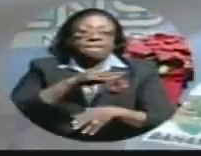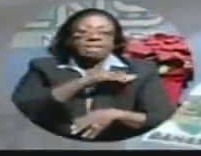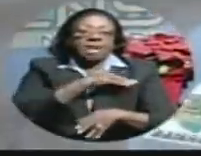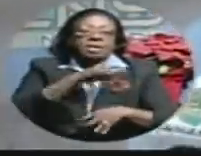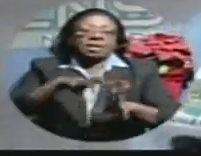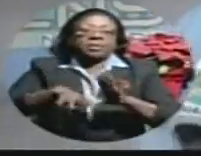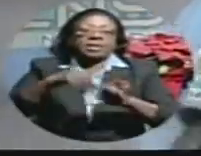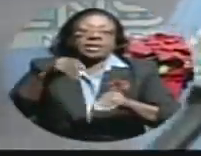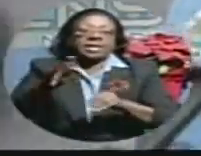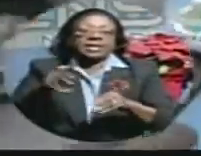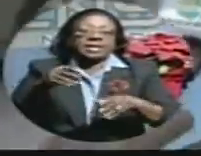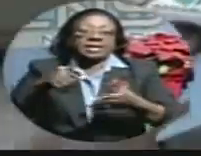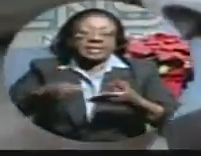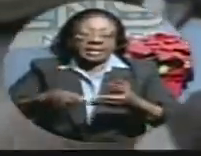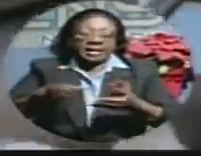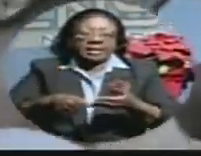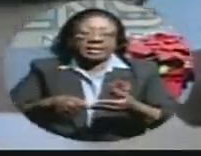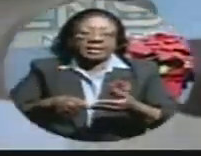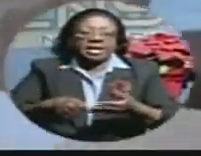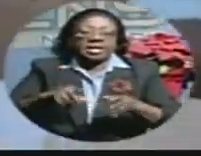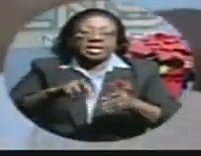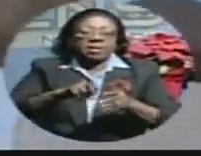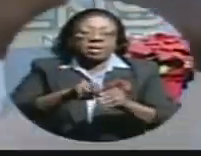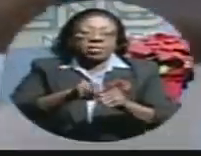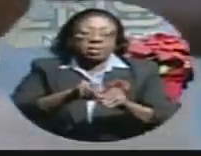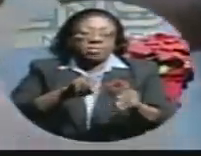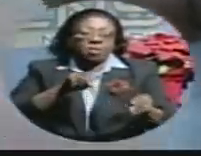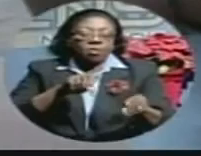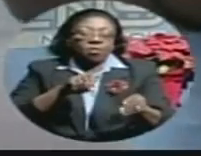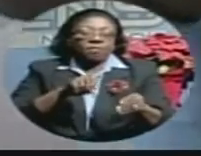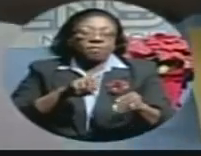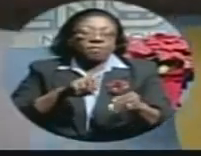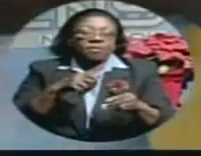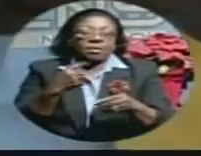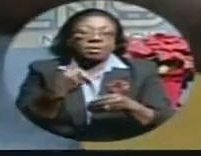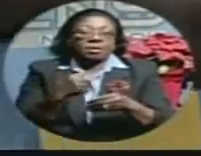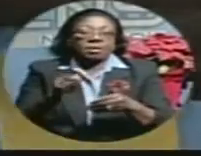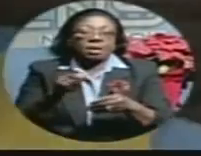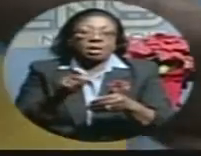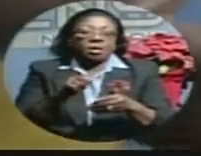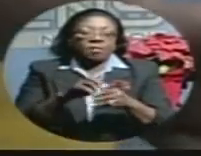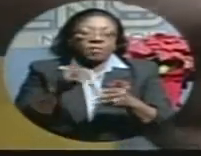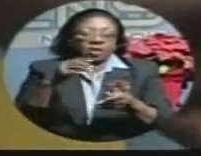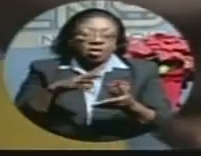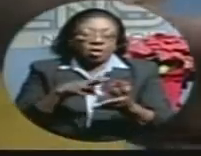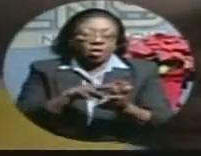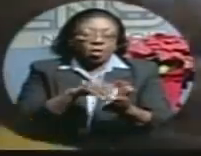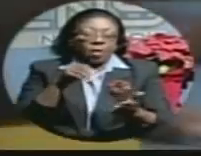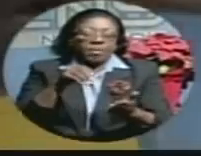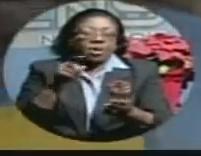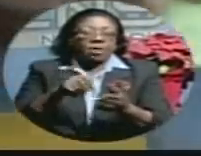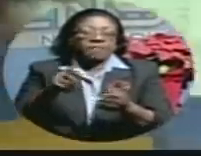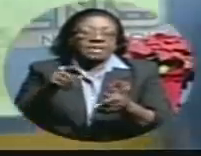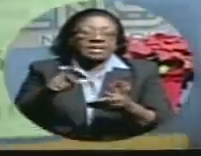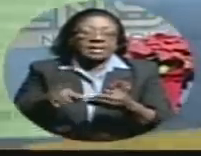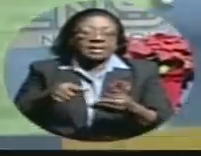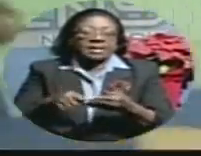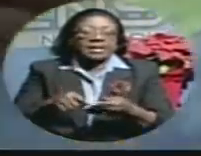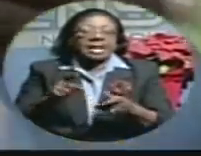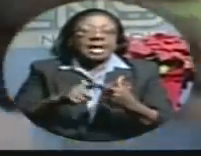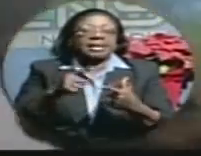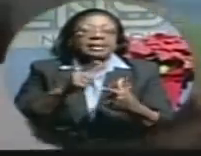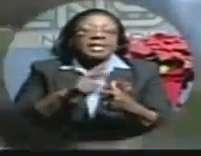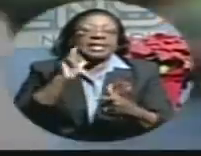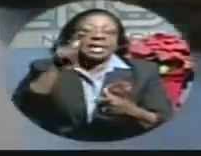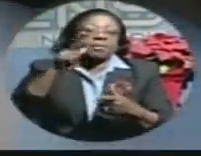their tickets. They will just remove the official copy of that ticket, and then it will